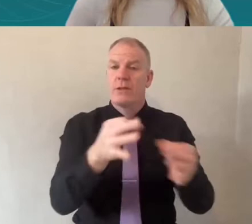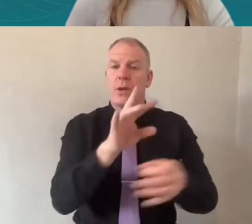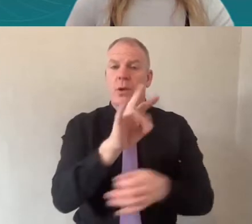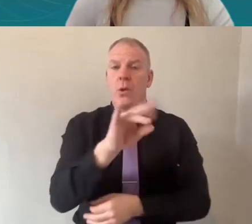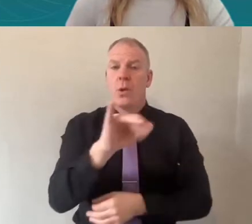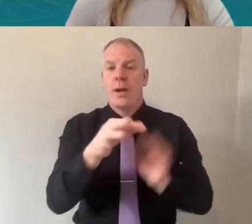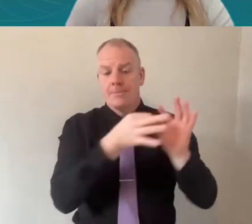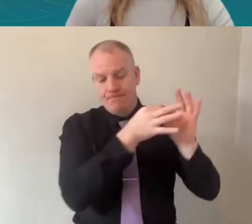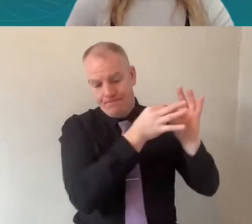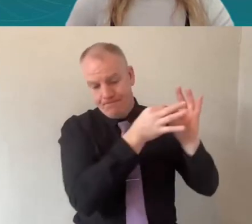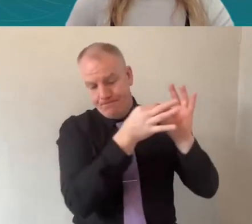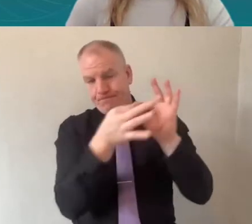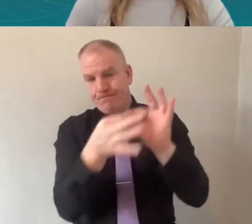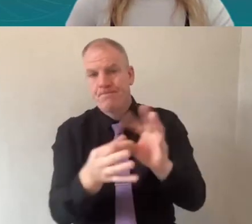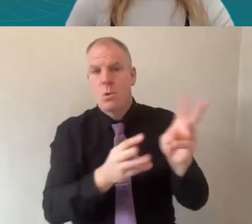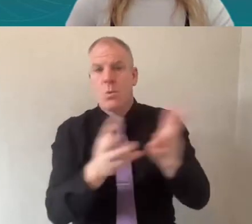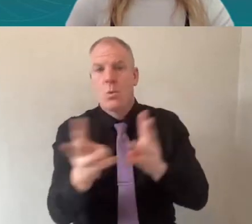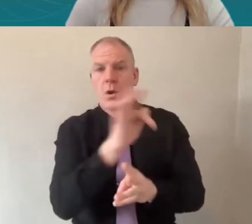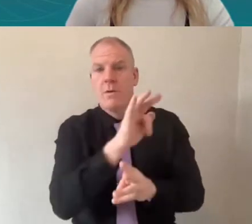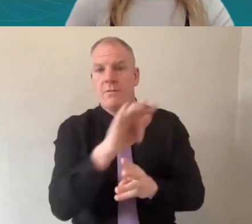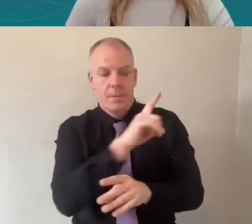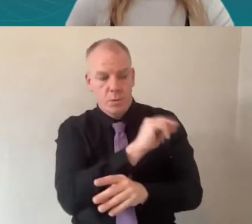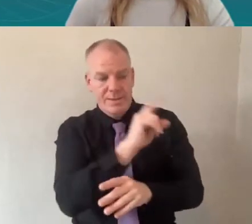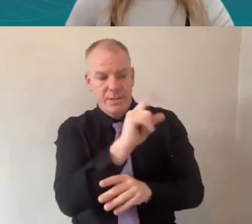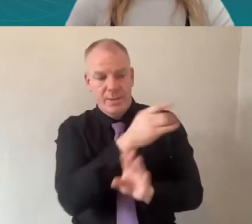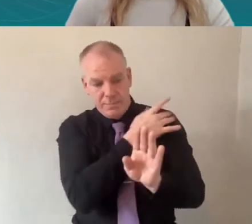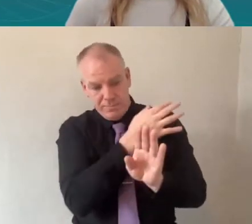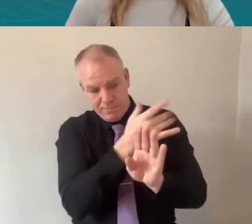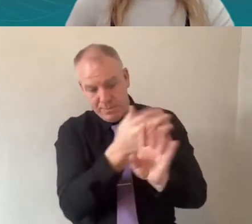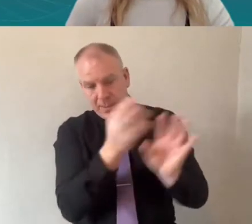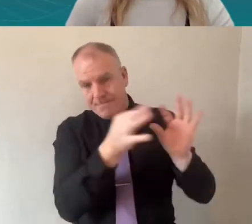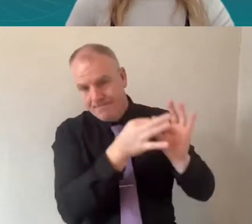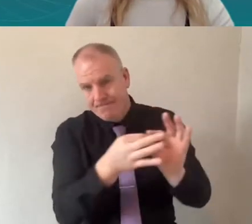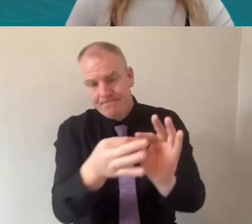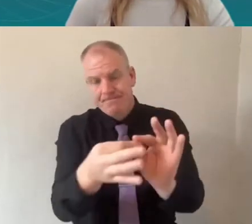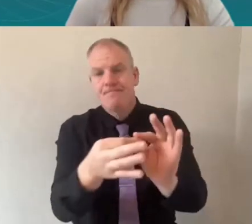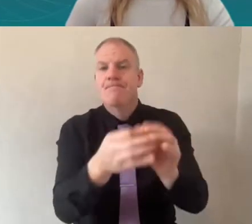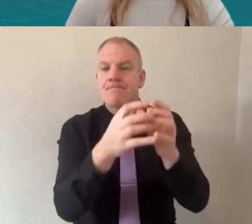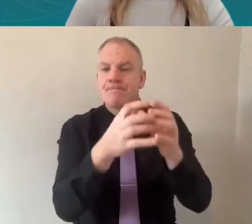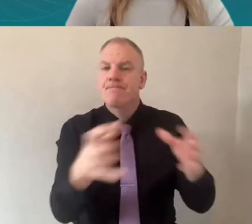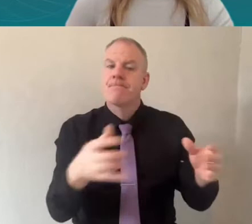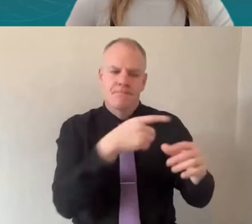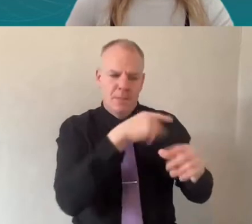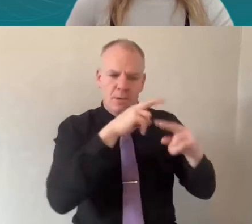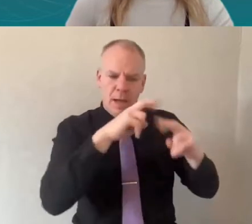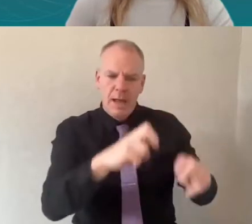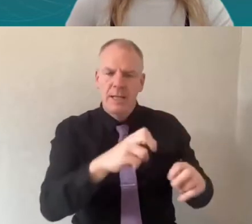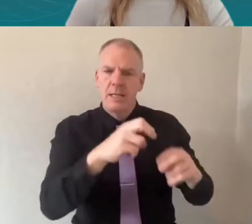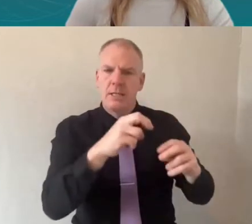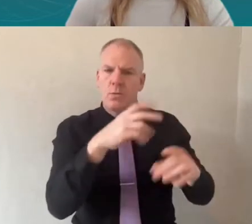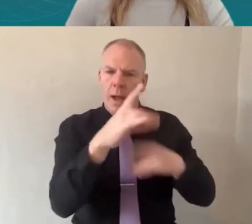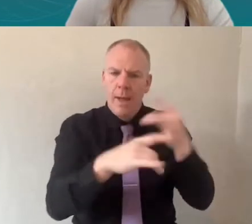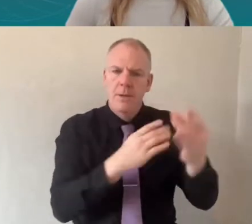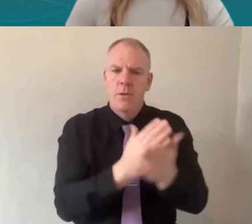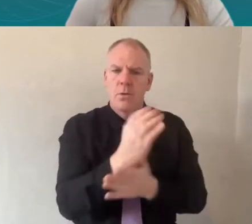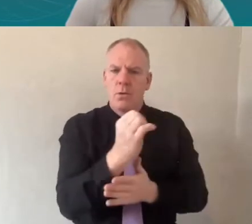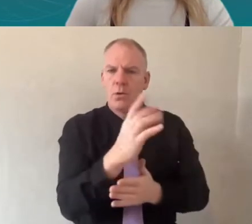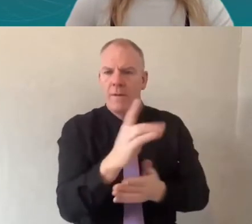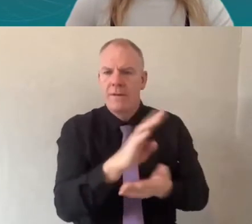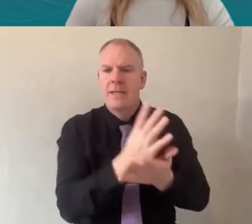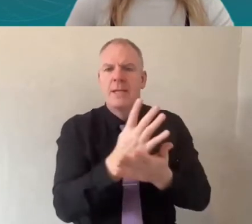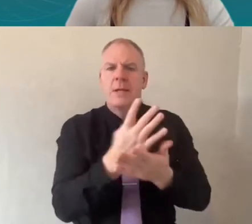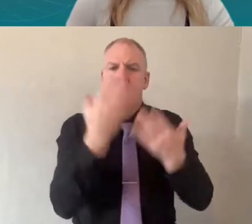build upon the work we undertook in 2020 when our analysis of the response to COVID-19 demonstrated